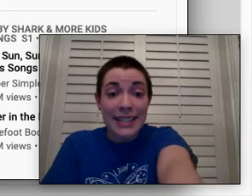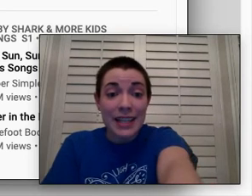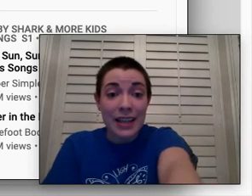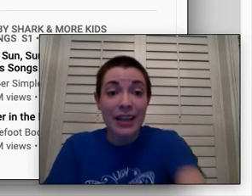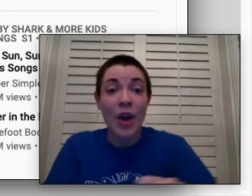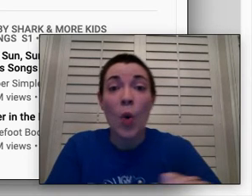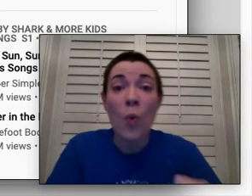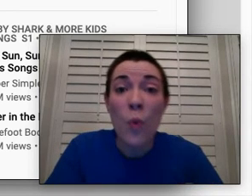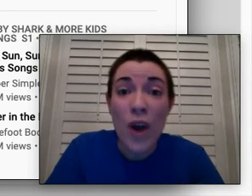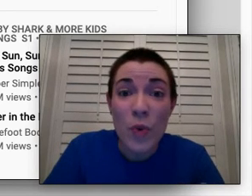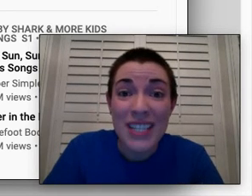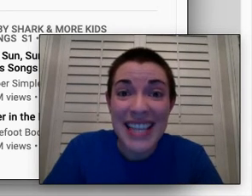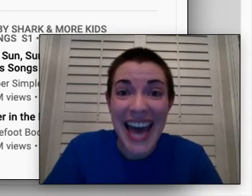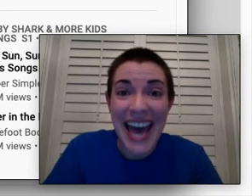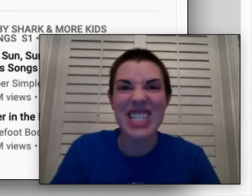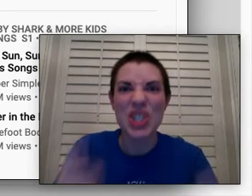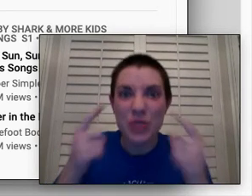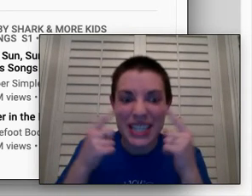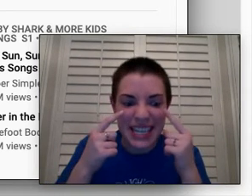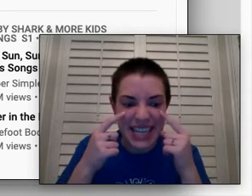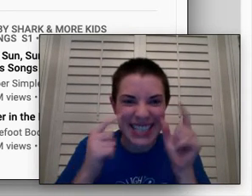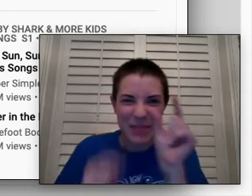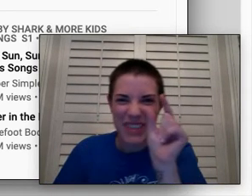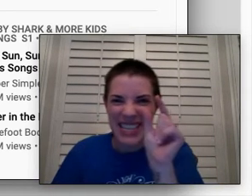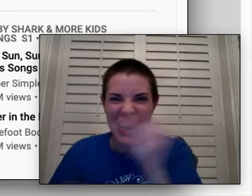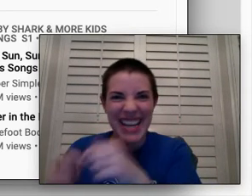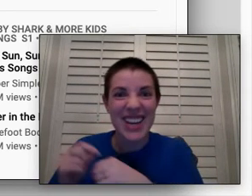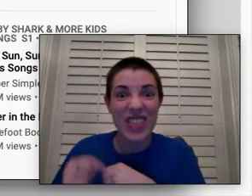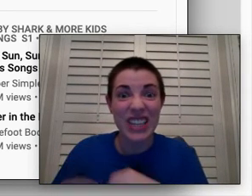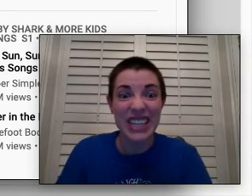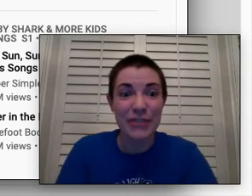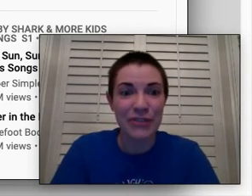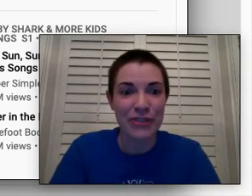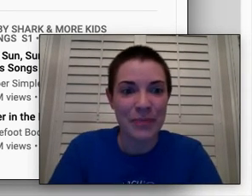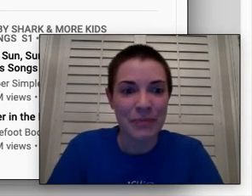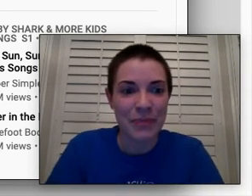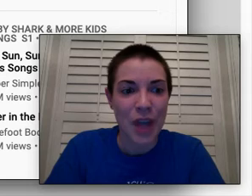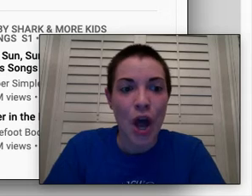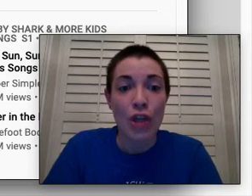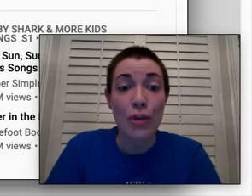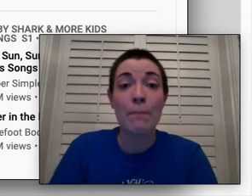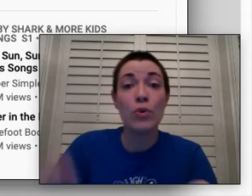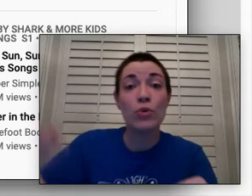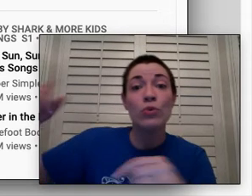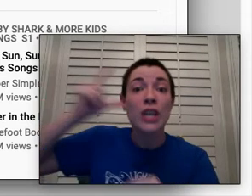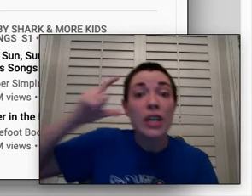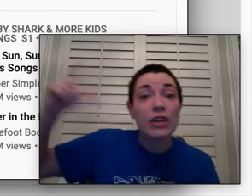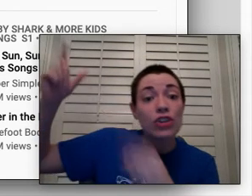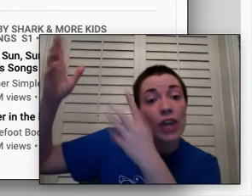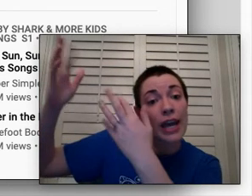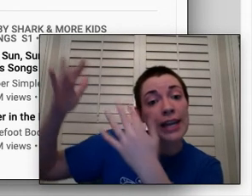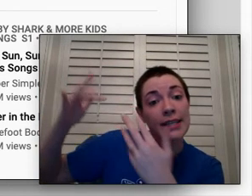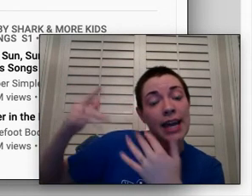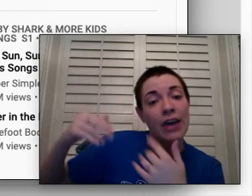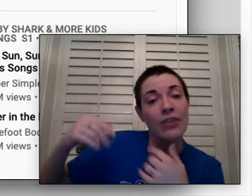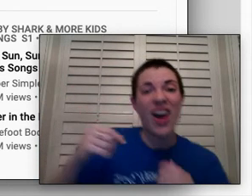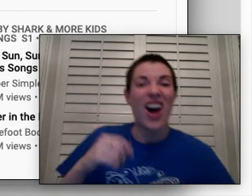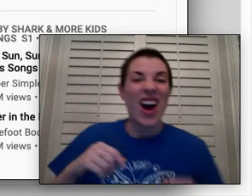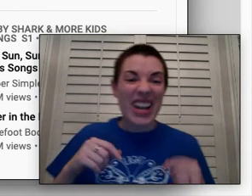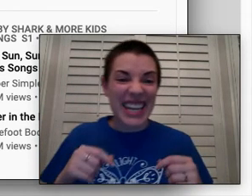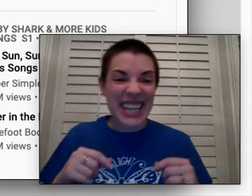Wait, what was that? Did you see something tiny on the leaf? The moon is shining